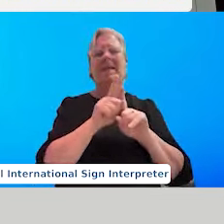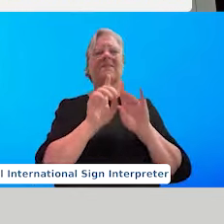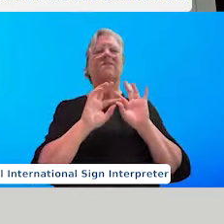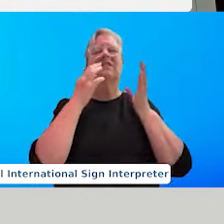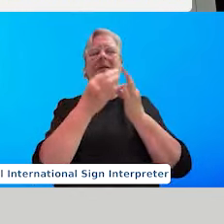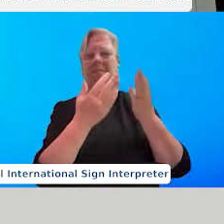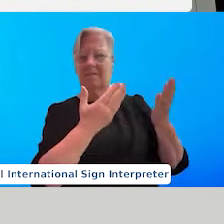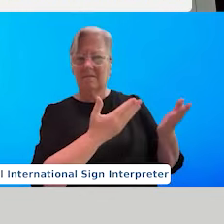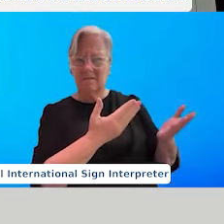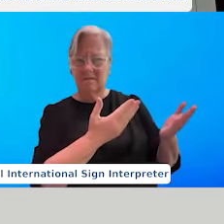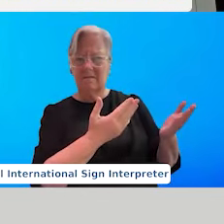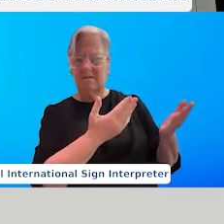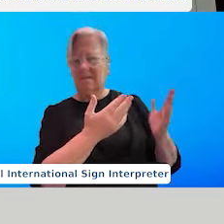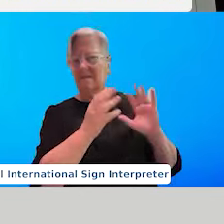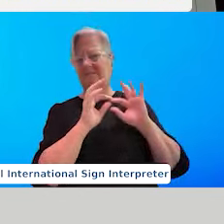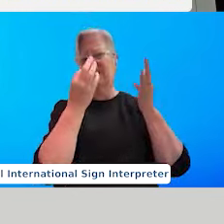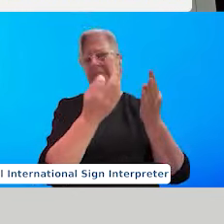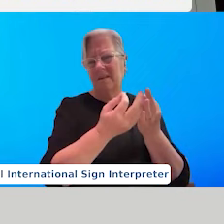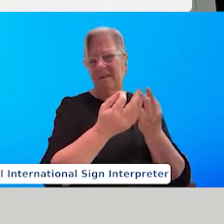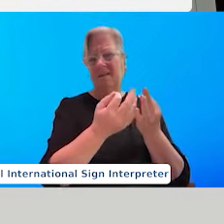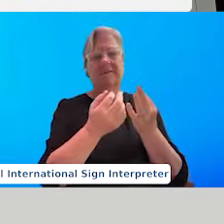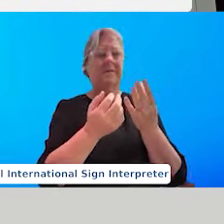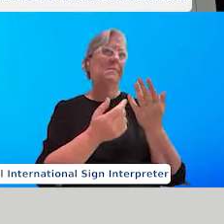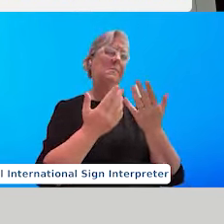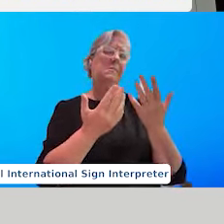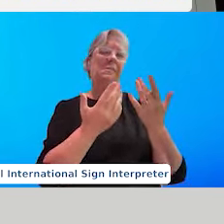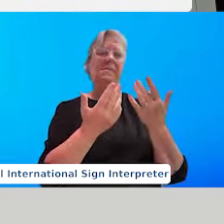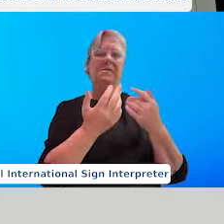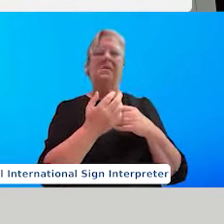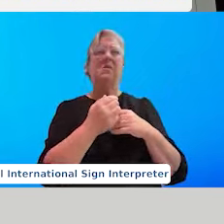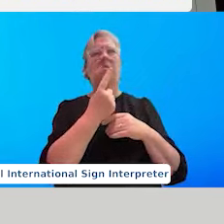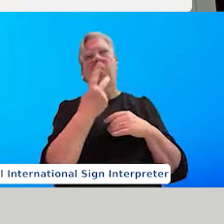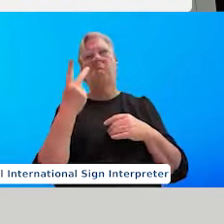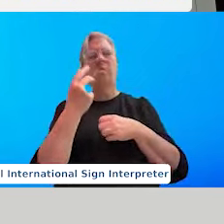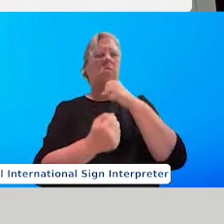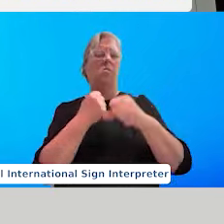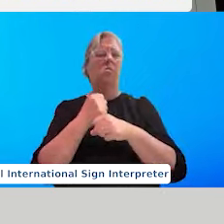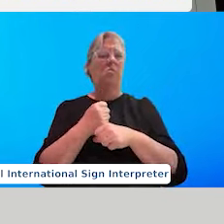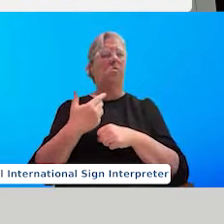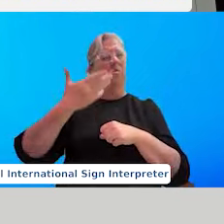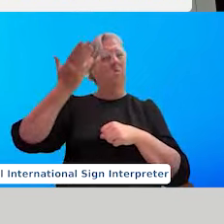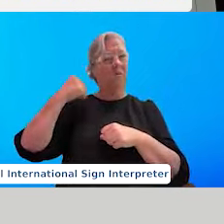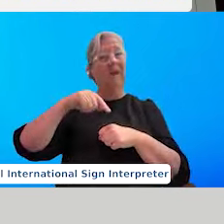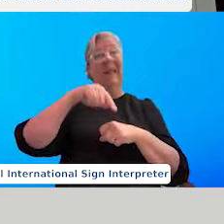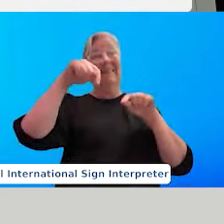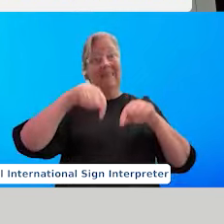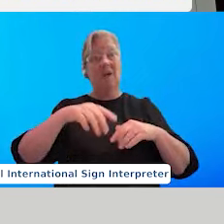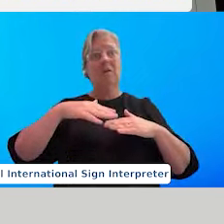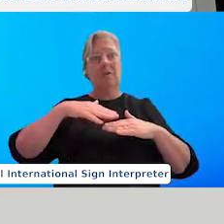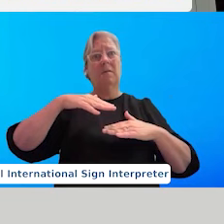environment as well. So these are some of the examples of our service provisions. And